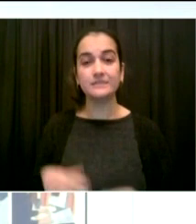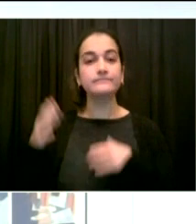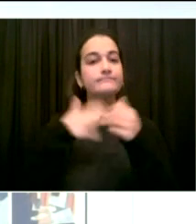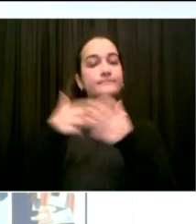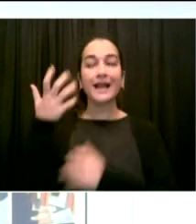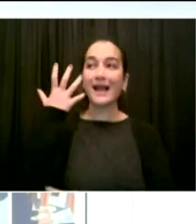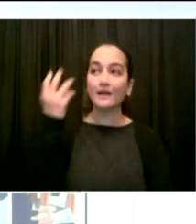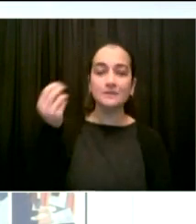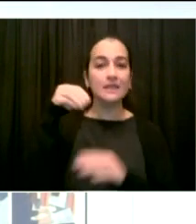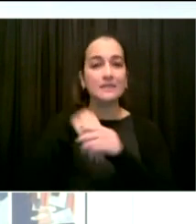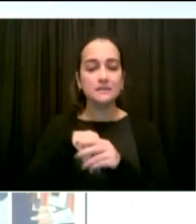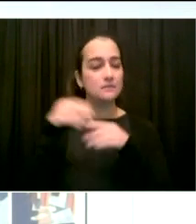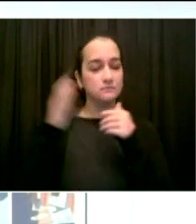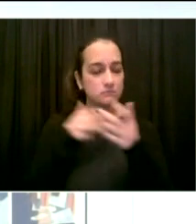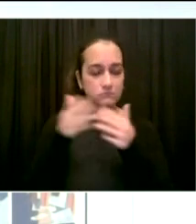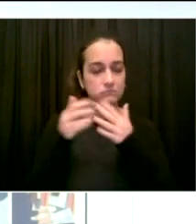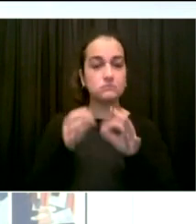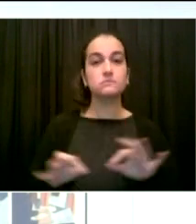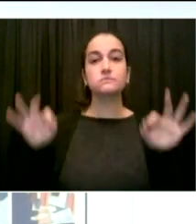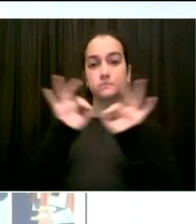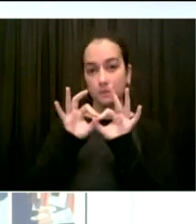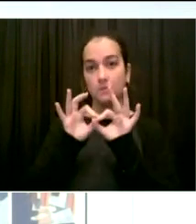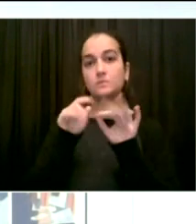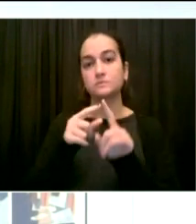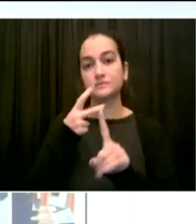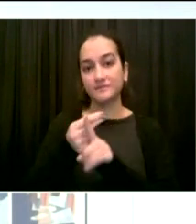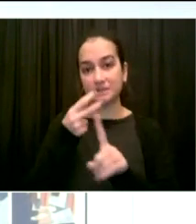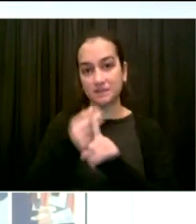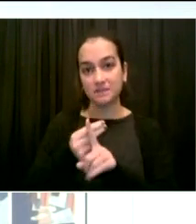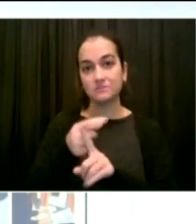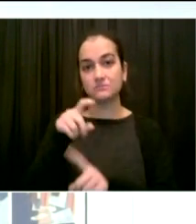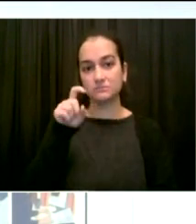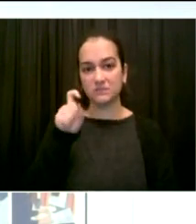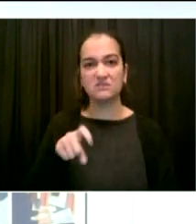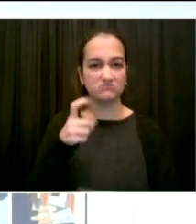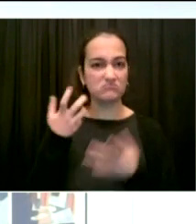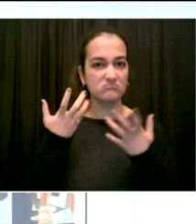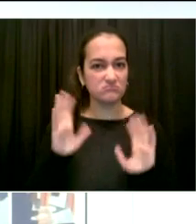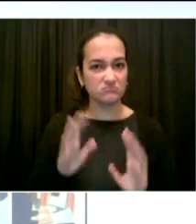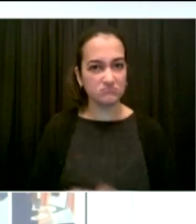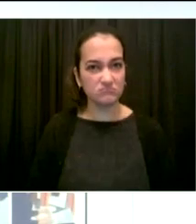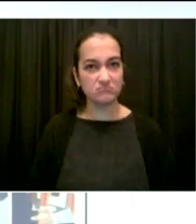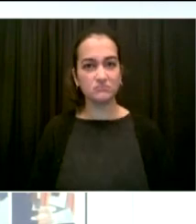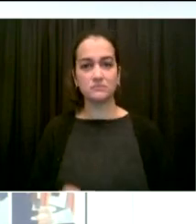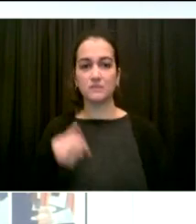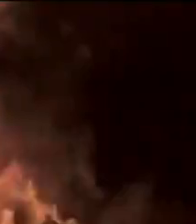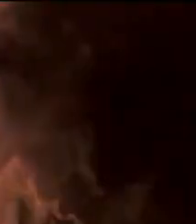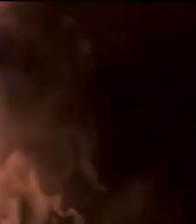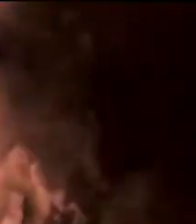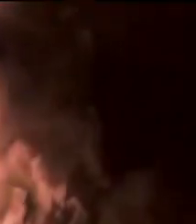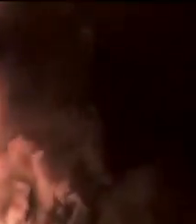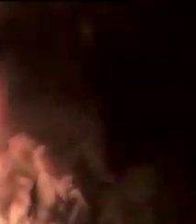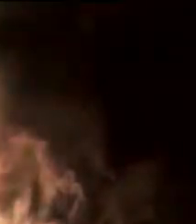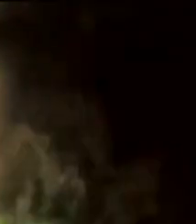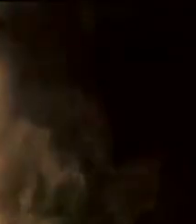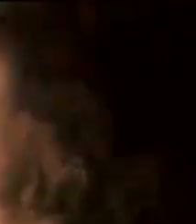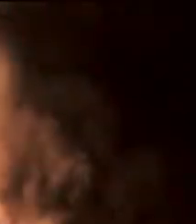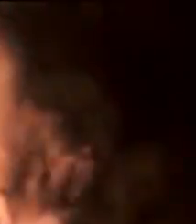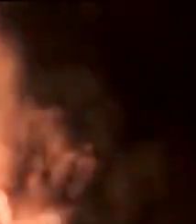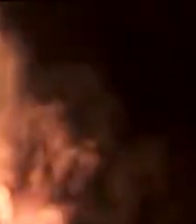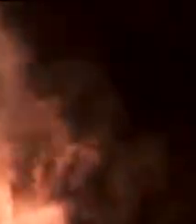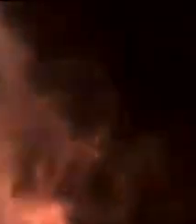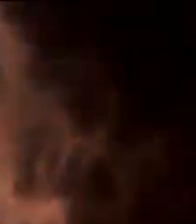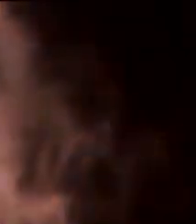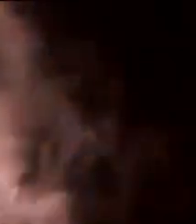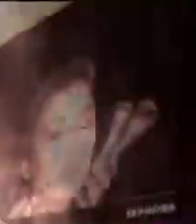the risk of transmission, which we know can occur outdoors, even though the risk is lower. But with the pandemic still